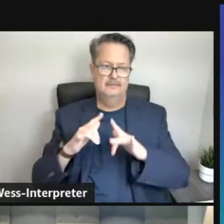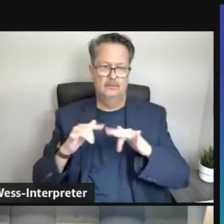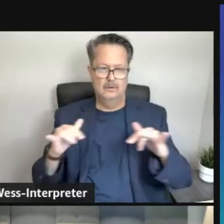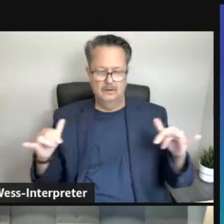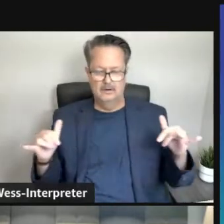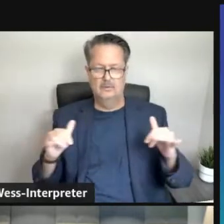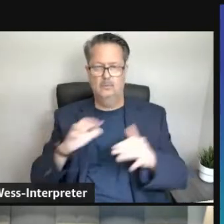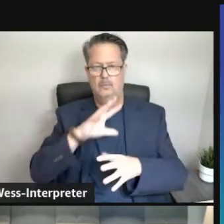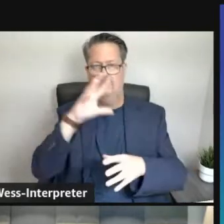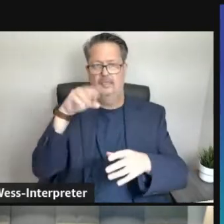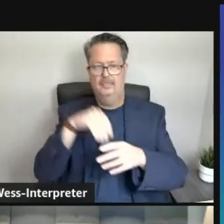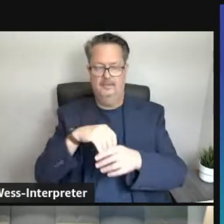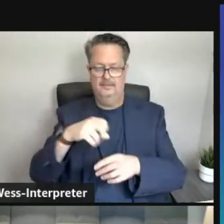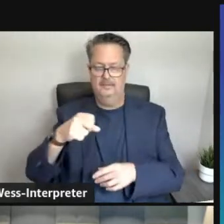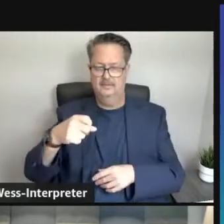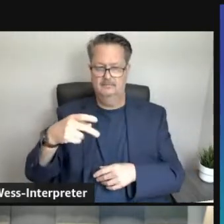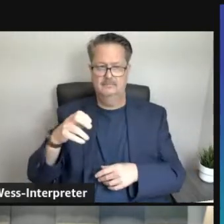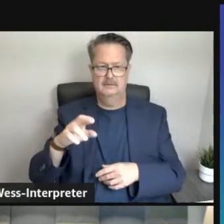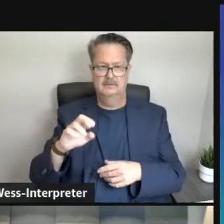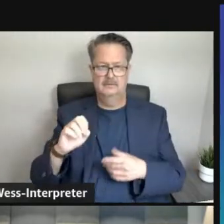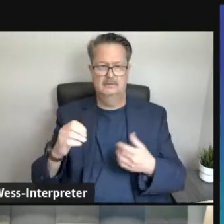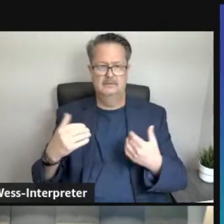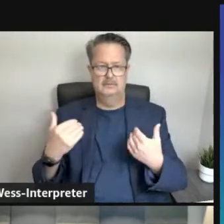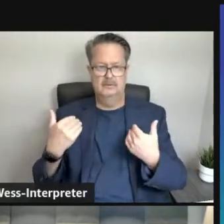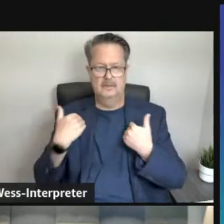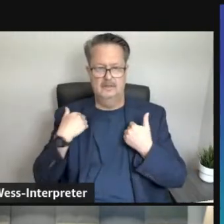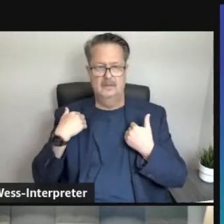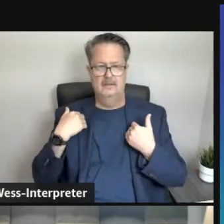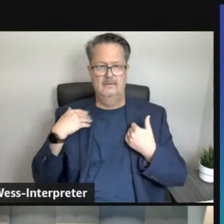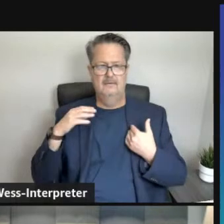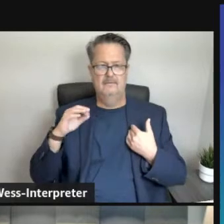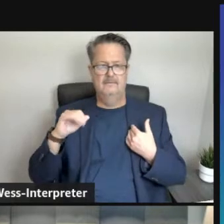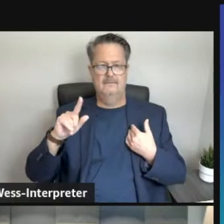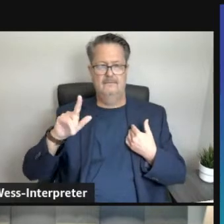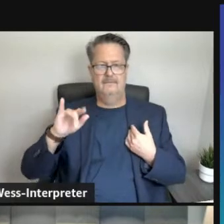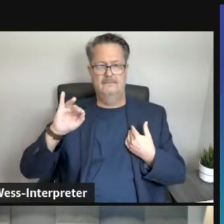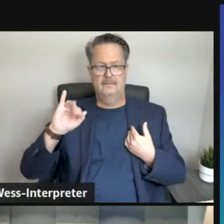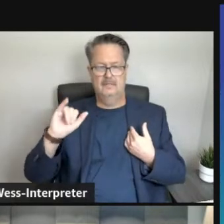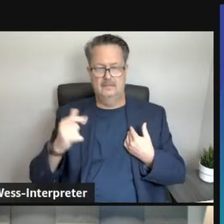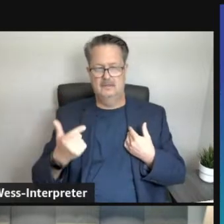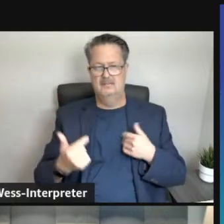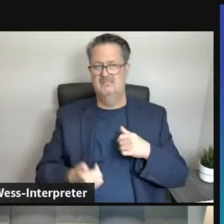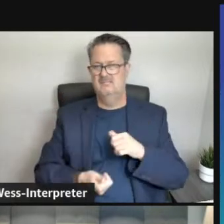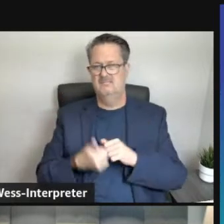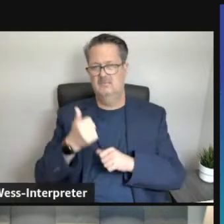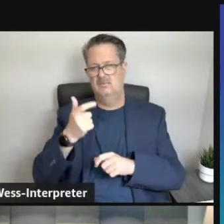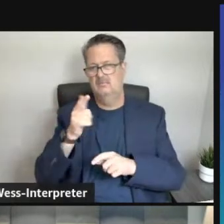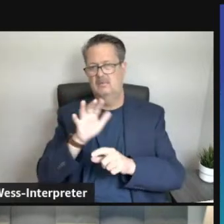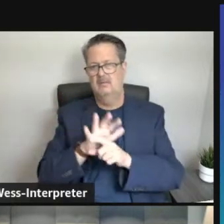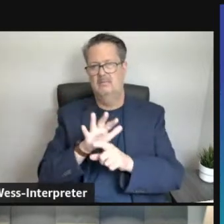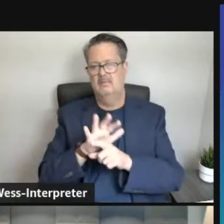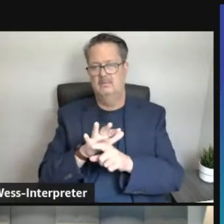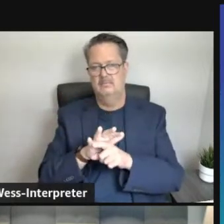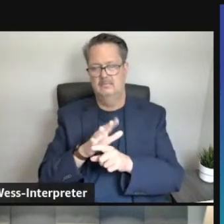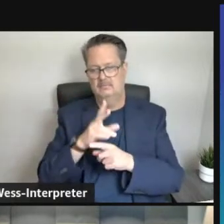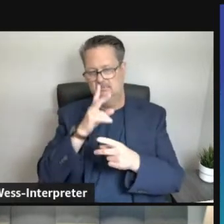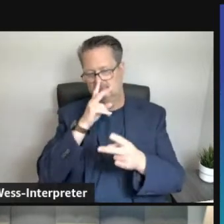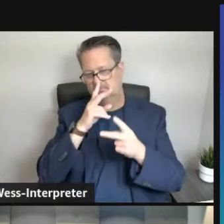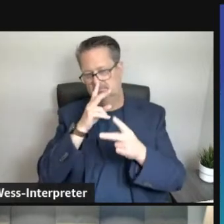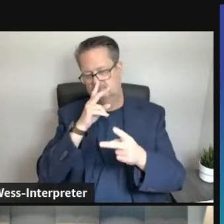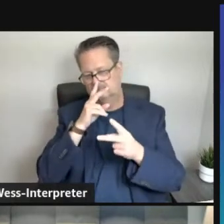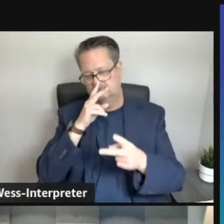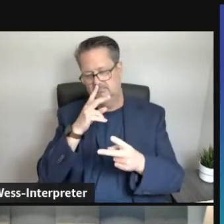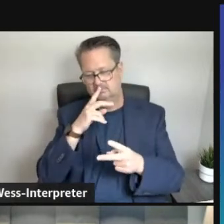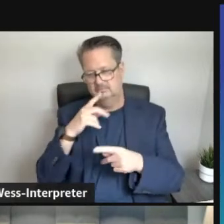this space, we have Flink. Apache Flink is the most popular streaming framework. So we built a blueprint where customers can actually run Flink on